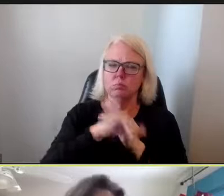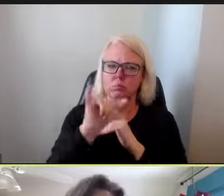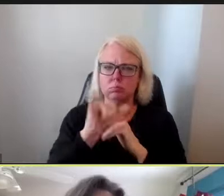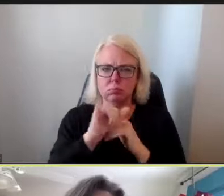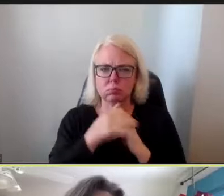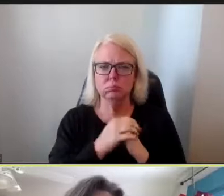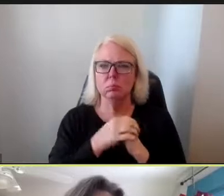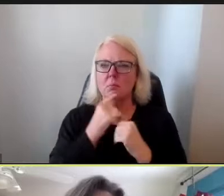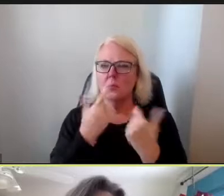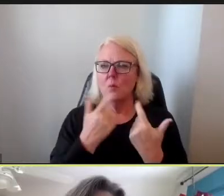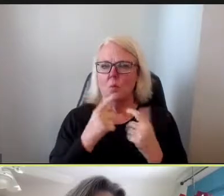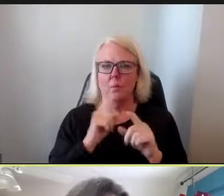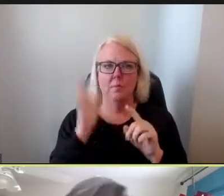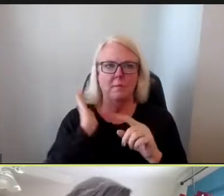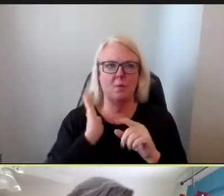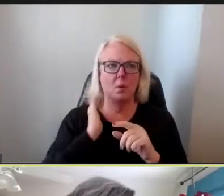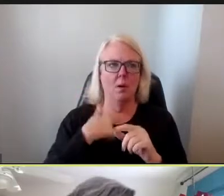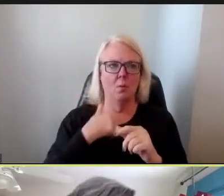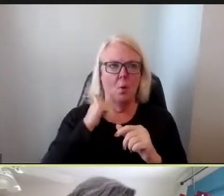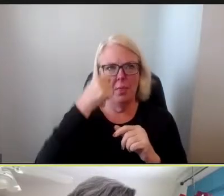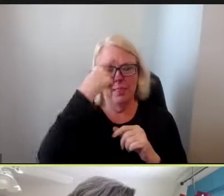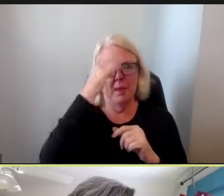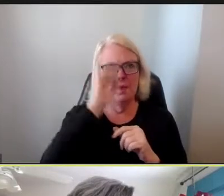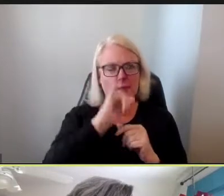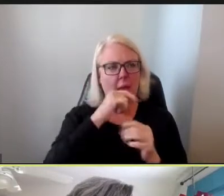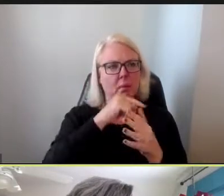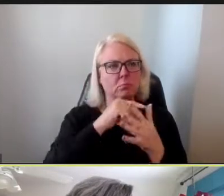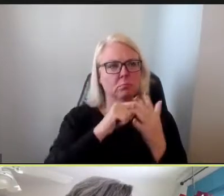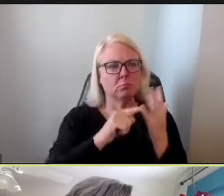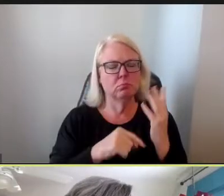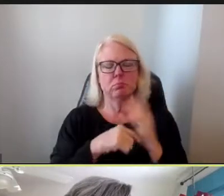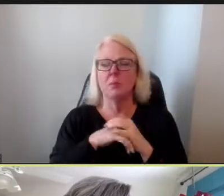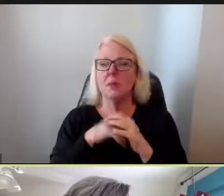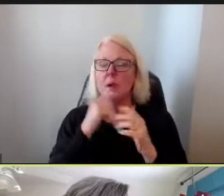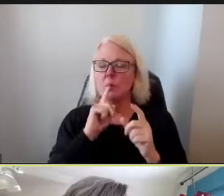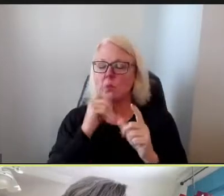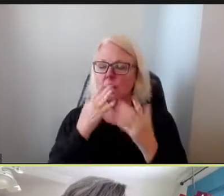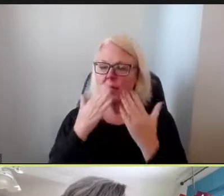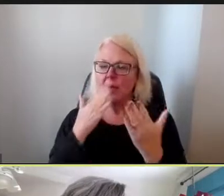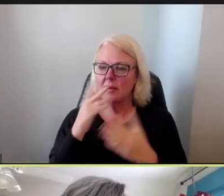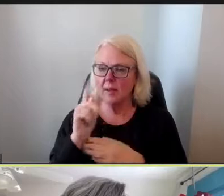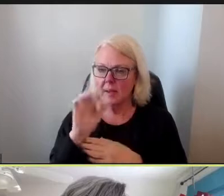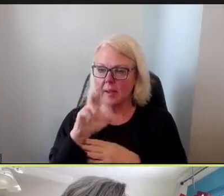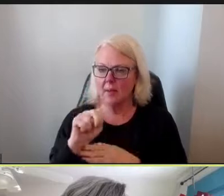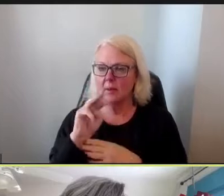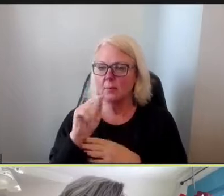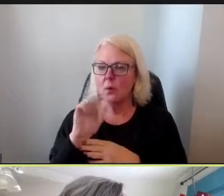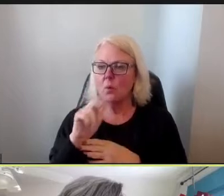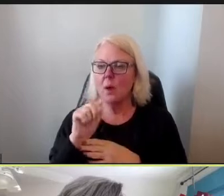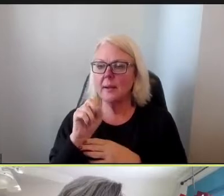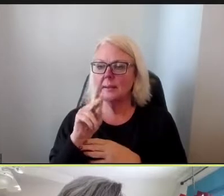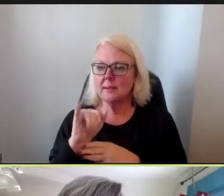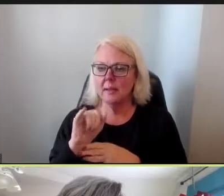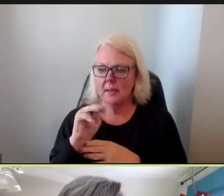into places it would never have gone otherwise. I'm also grateful to Karen Moroski,